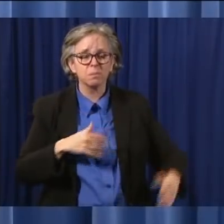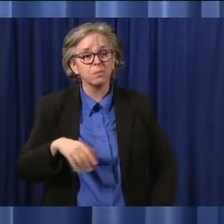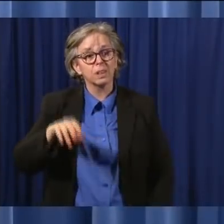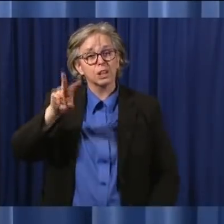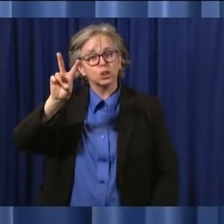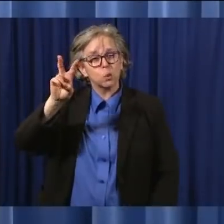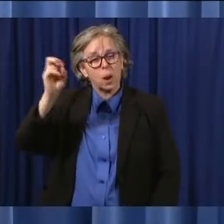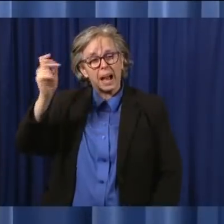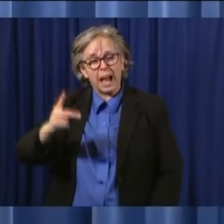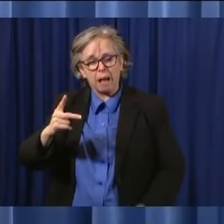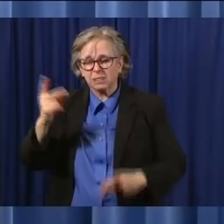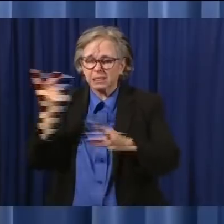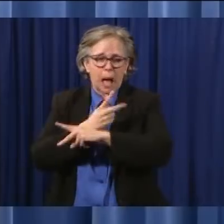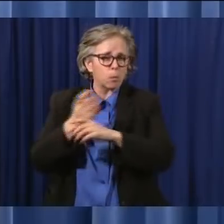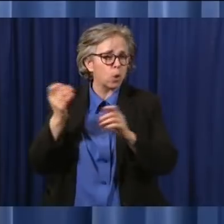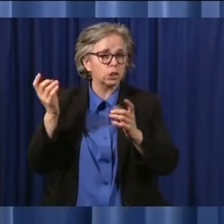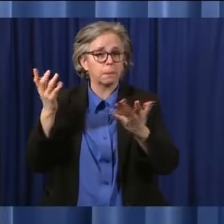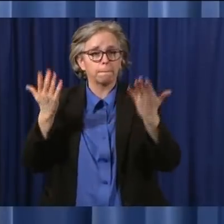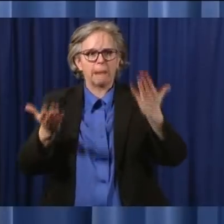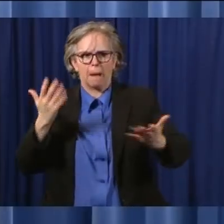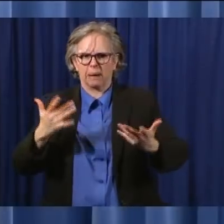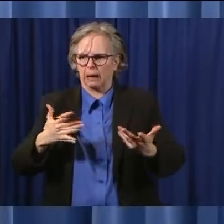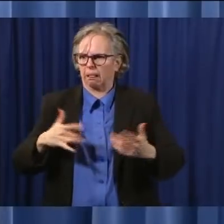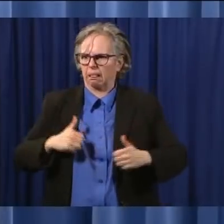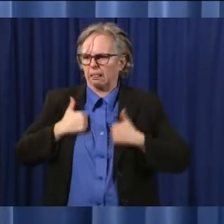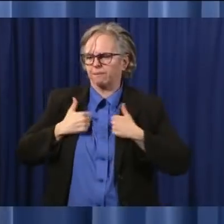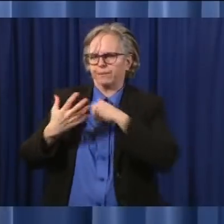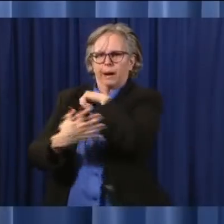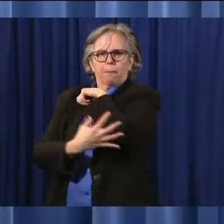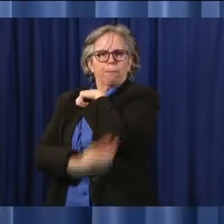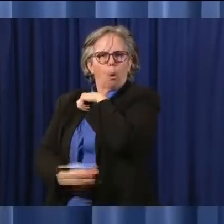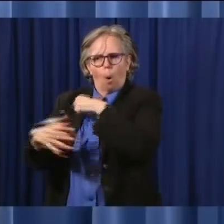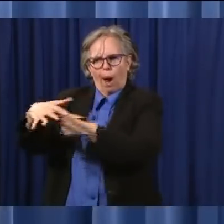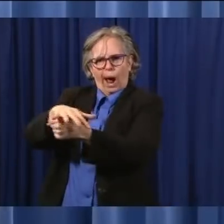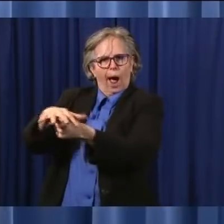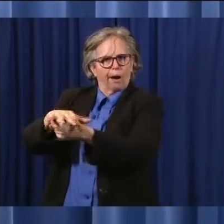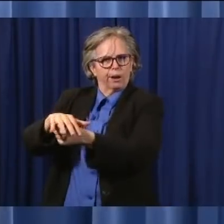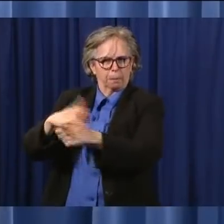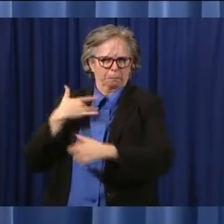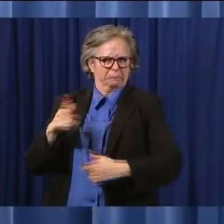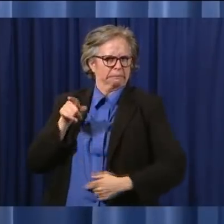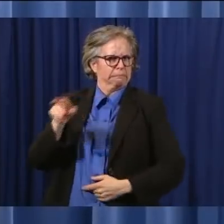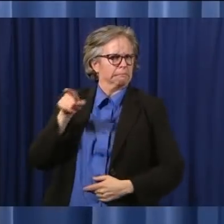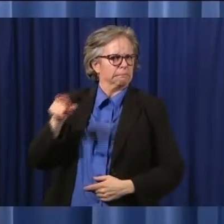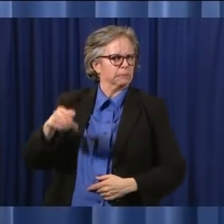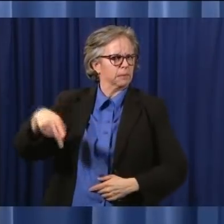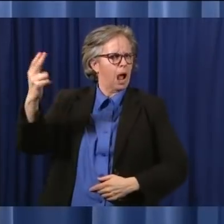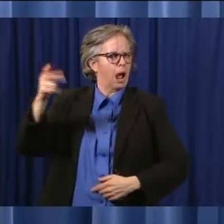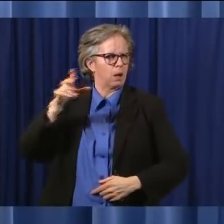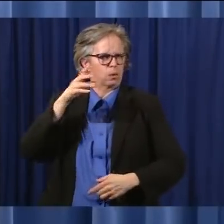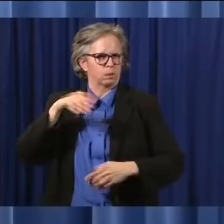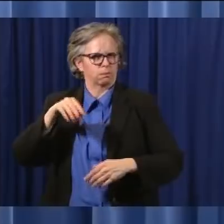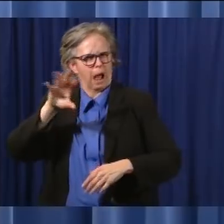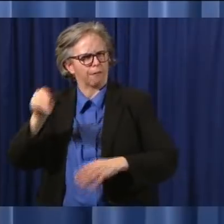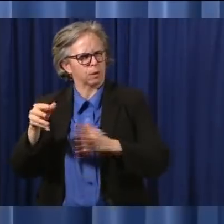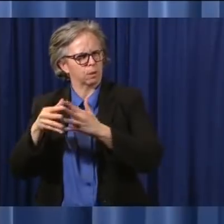than whites, and African American children in Ohio are 3.1 times more likely to live in